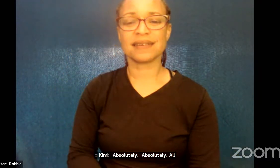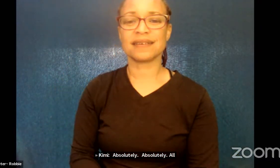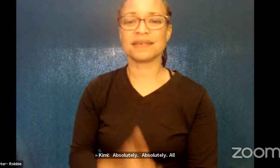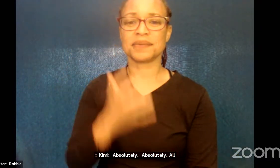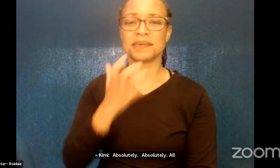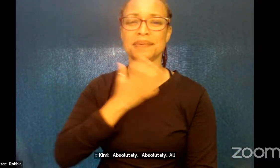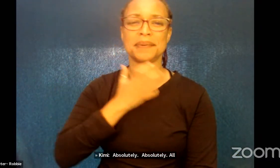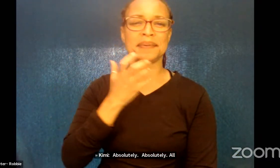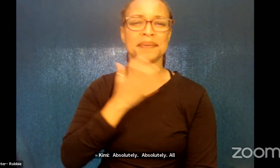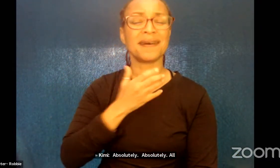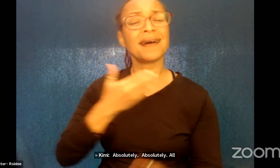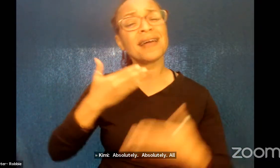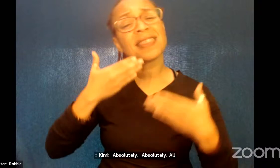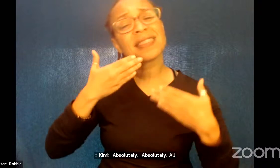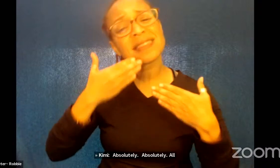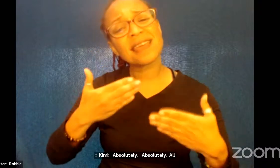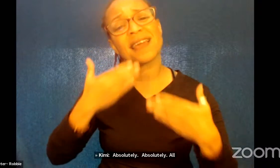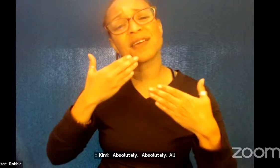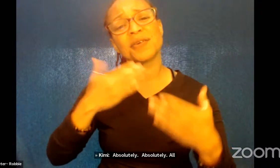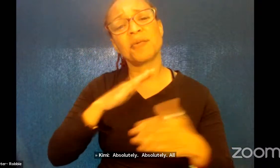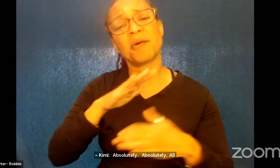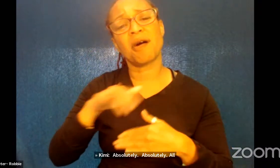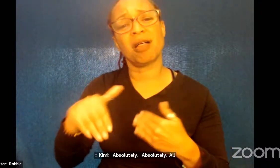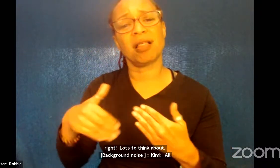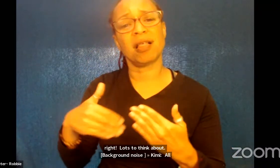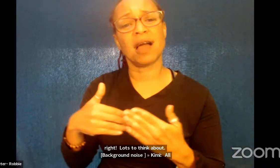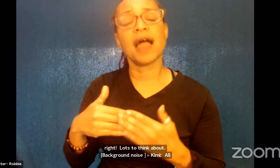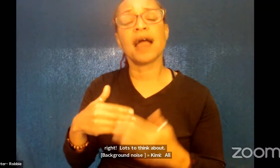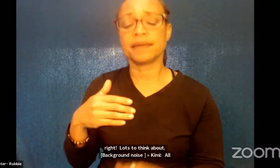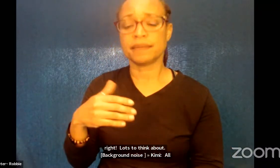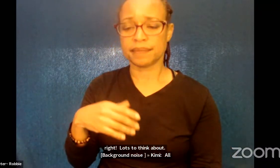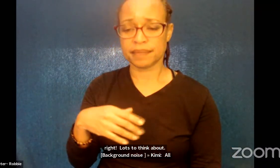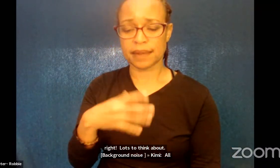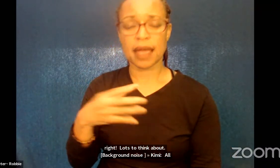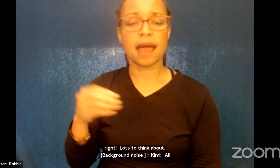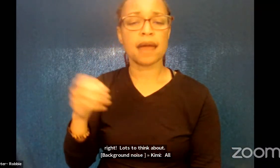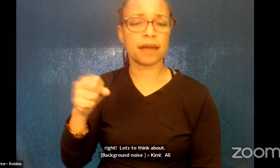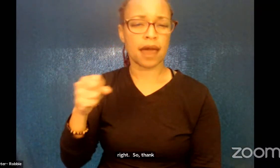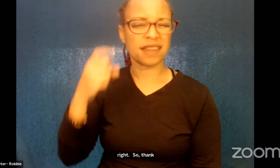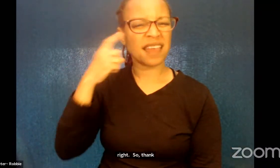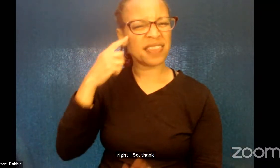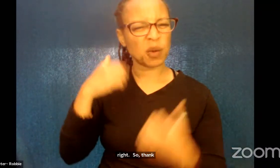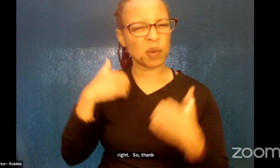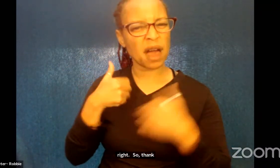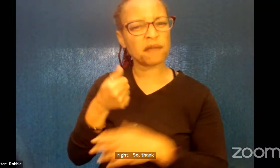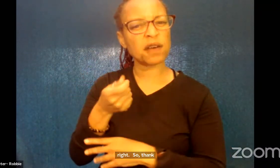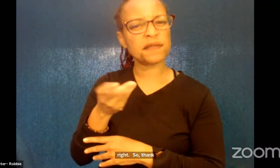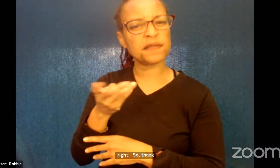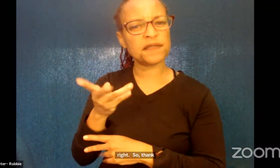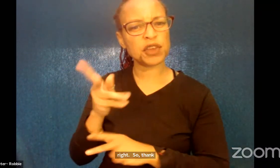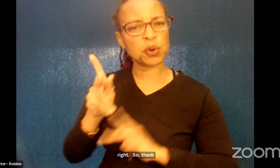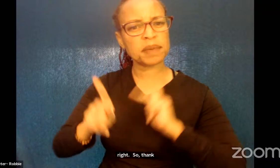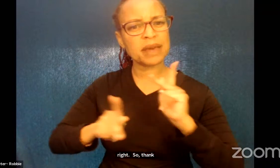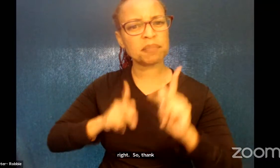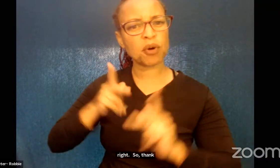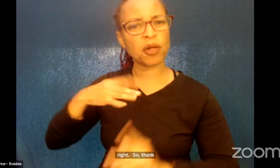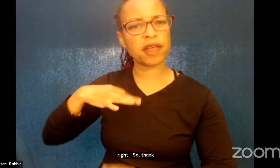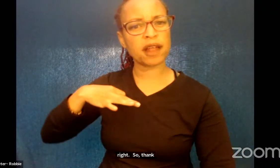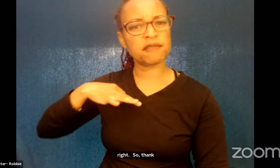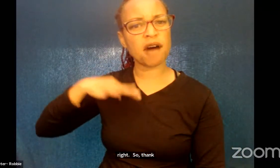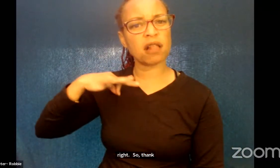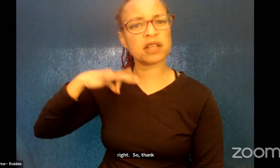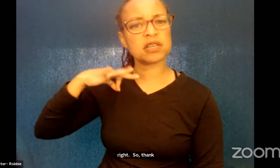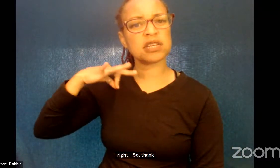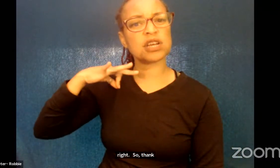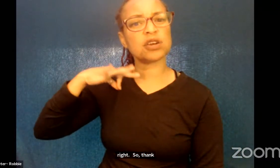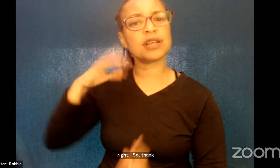right. So thank you all. And I do think we have a few people who have volunteered